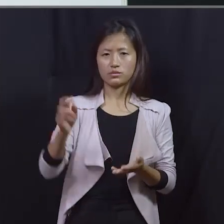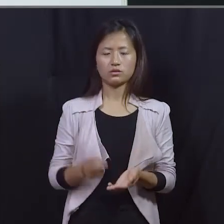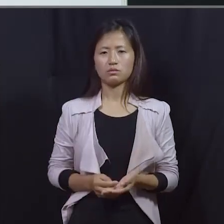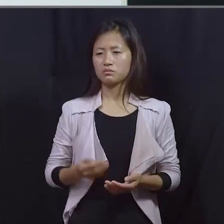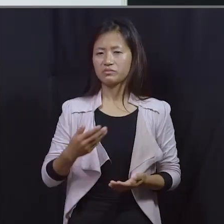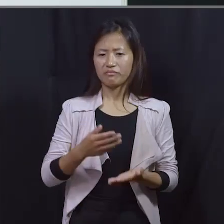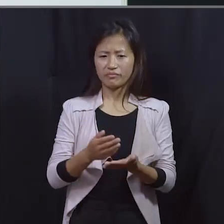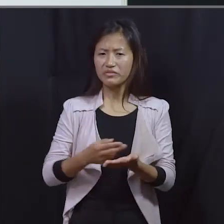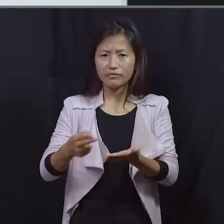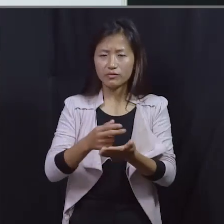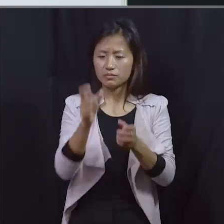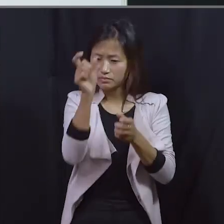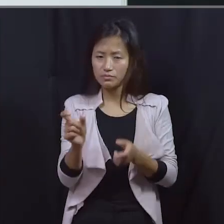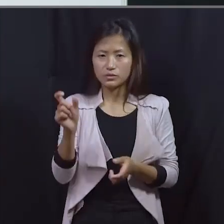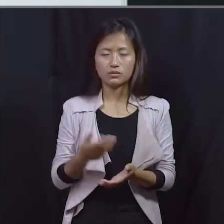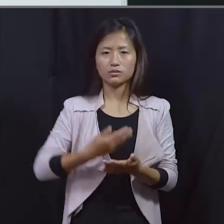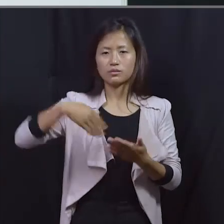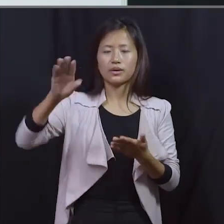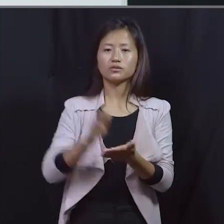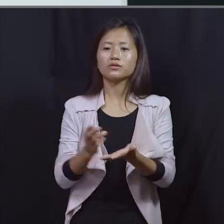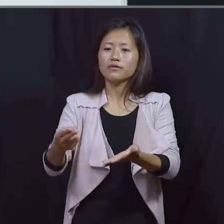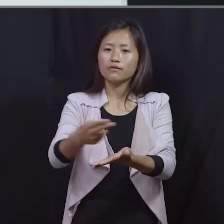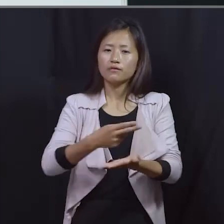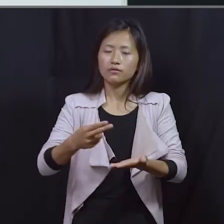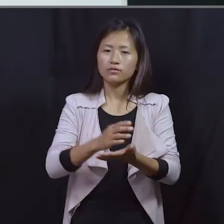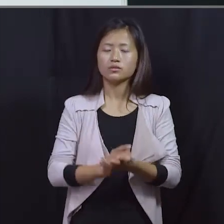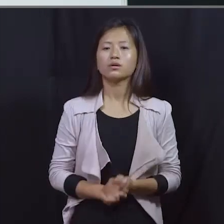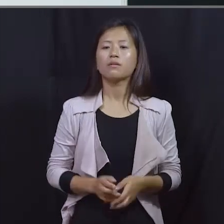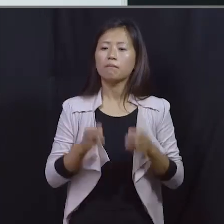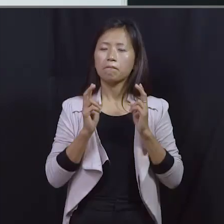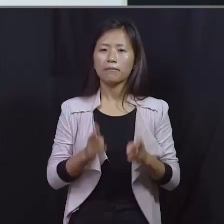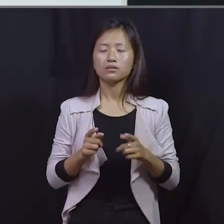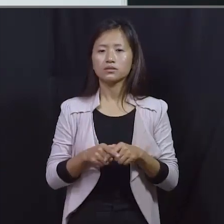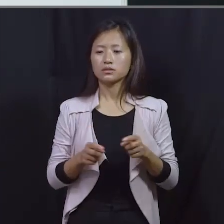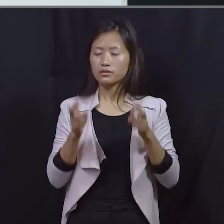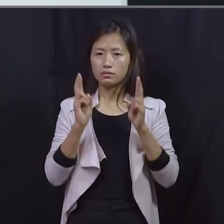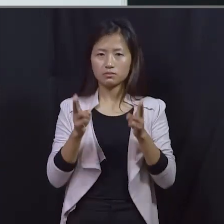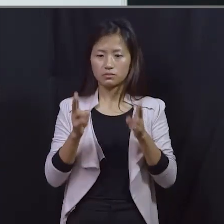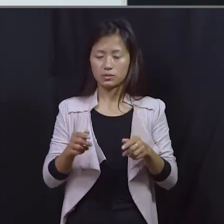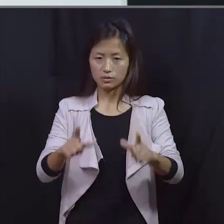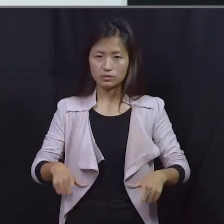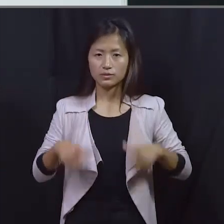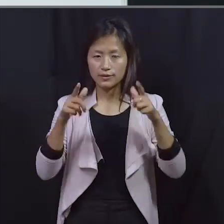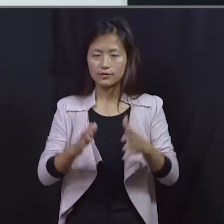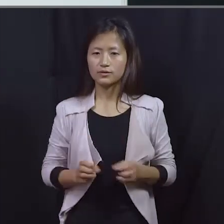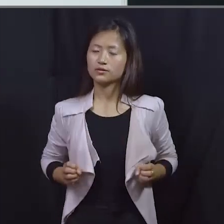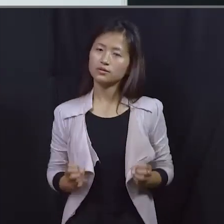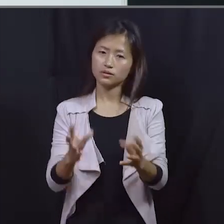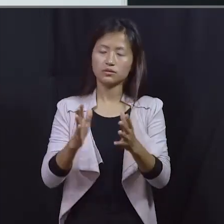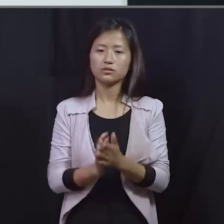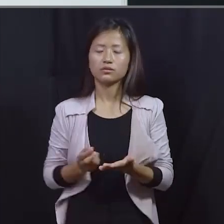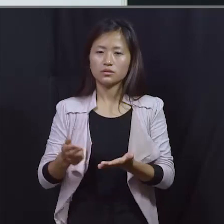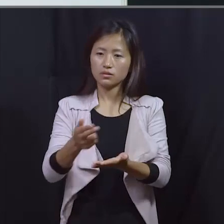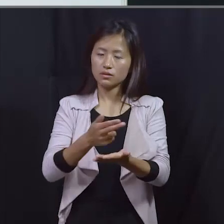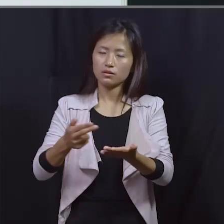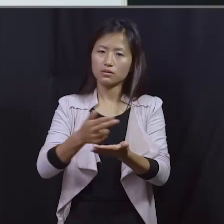now they return back to their normal life where they can go to the field, to the farm, and cultivate cotton. In that